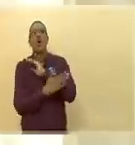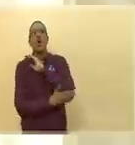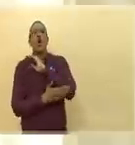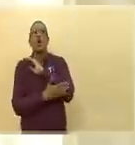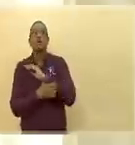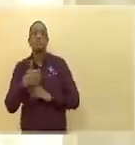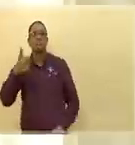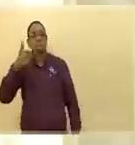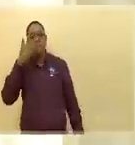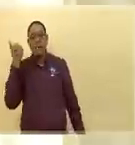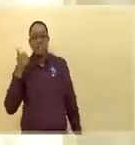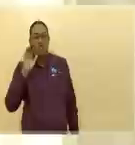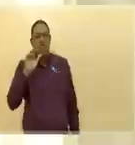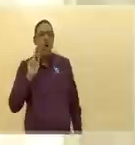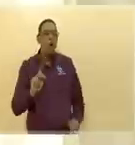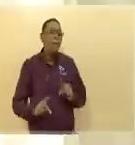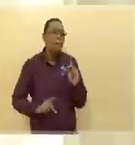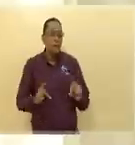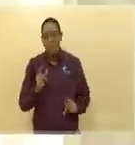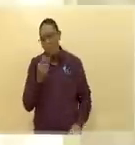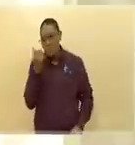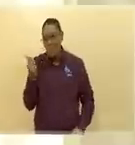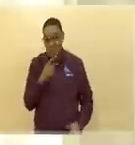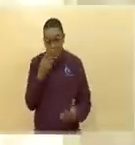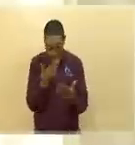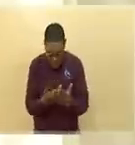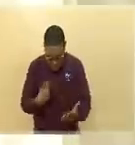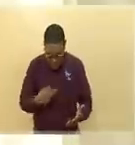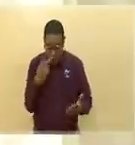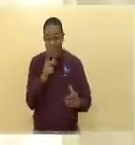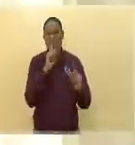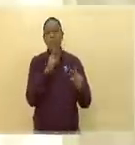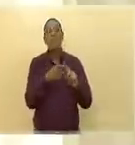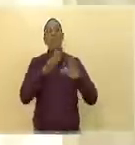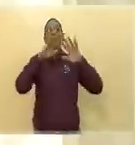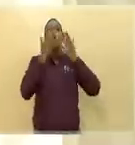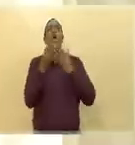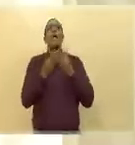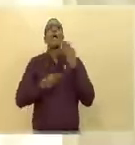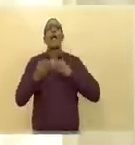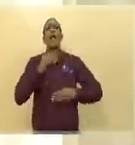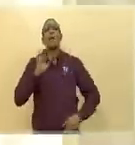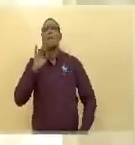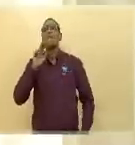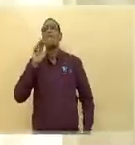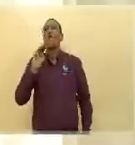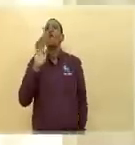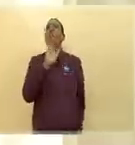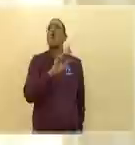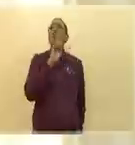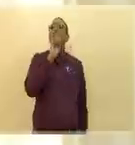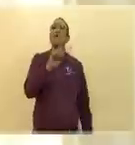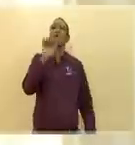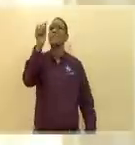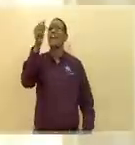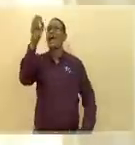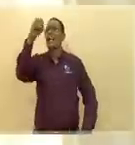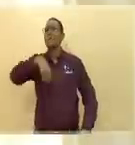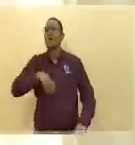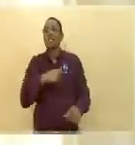better. Your people do better. In fact, we've seen reports from the World Economic Forum that a